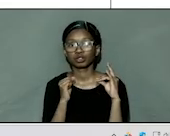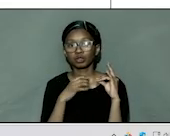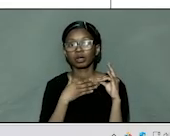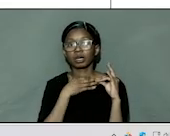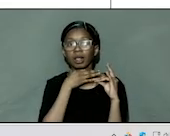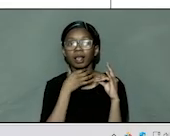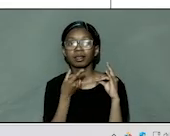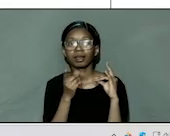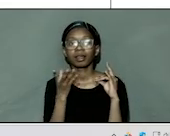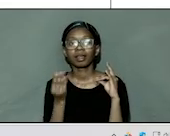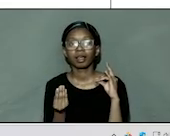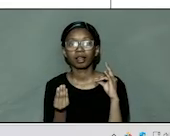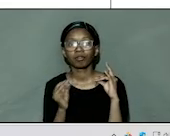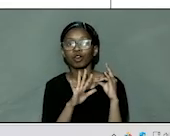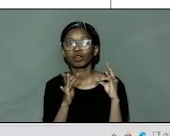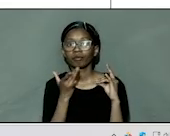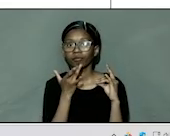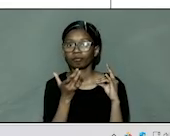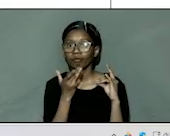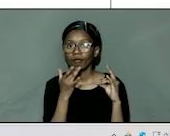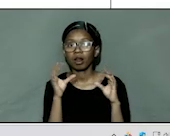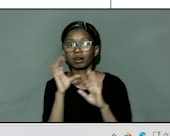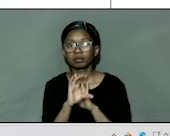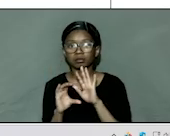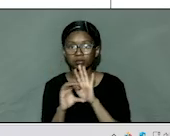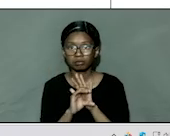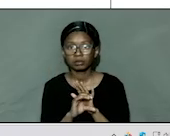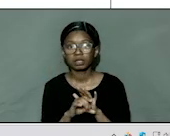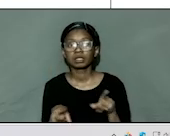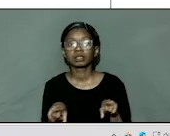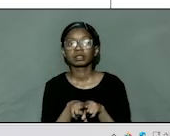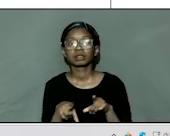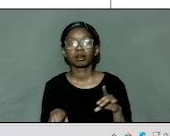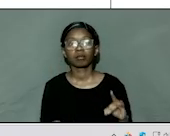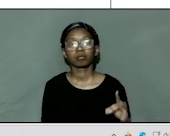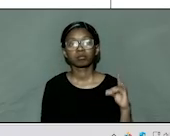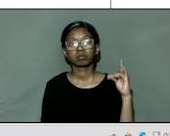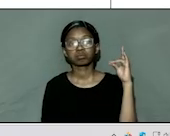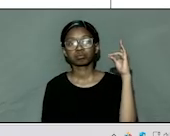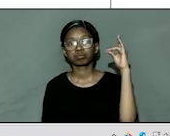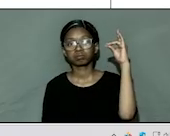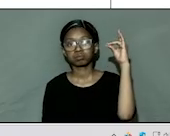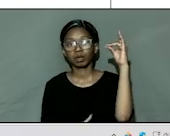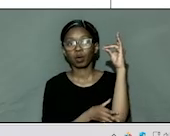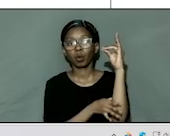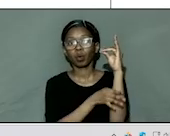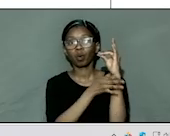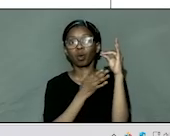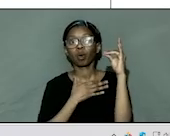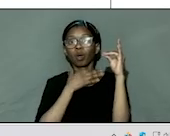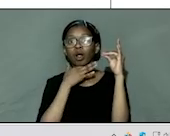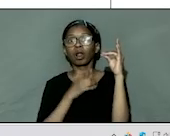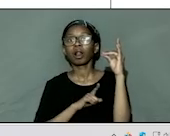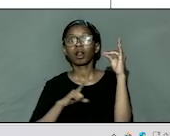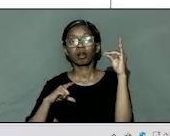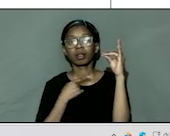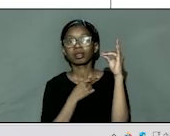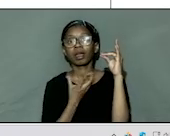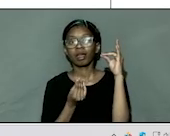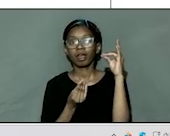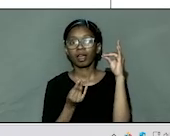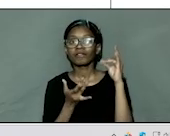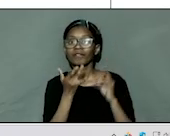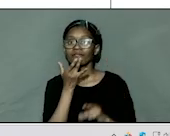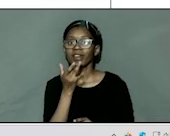unfavorable characteristic, and then giraffes with long necks have a what? A favorable